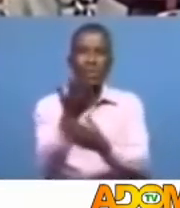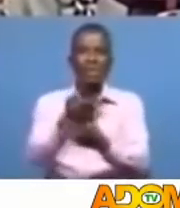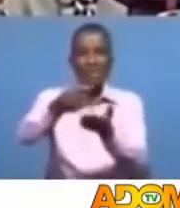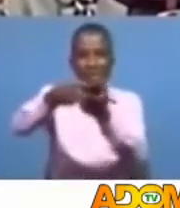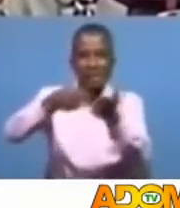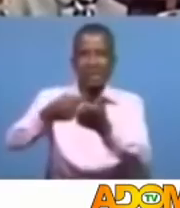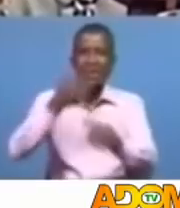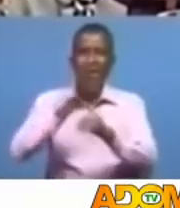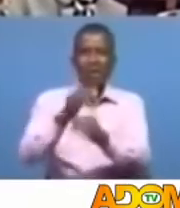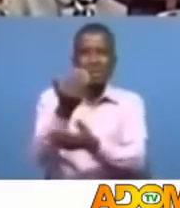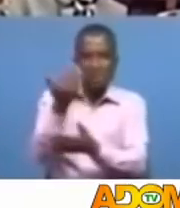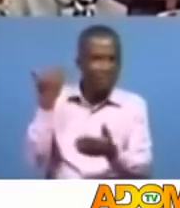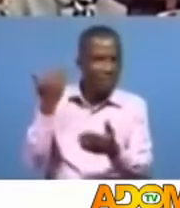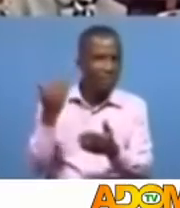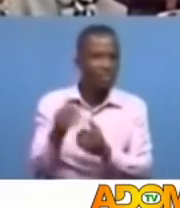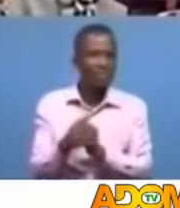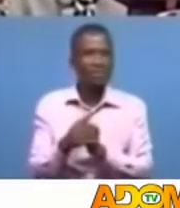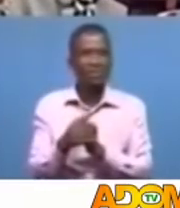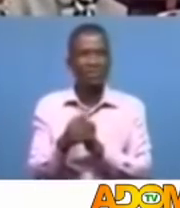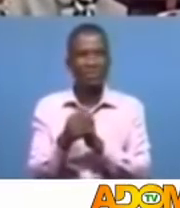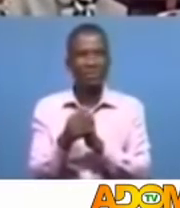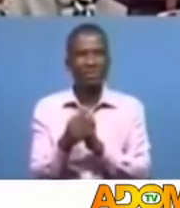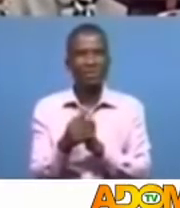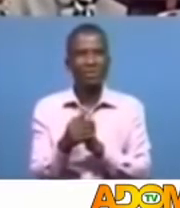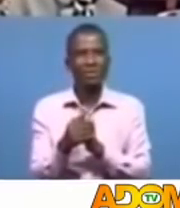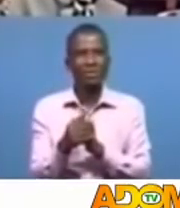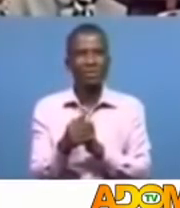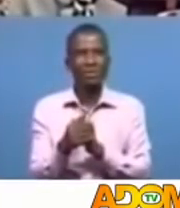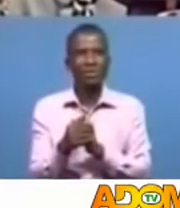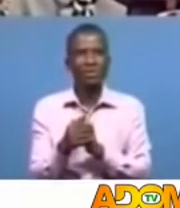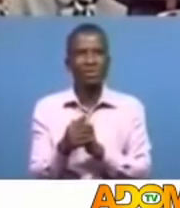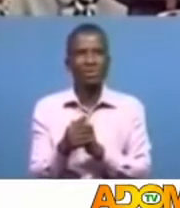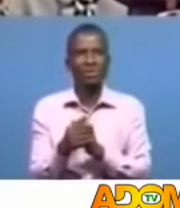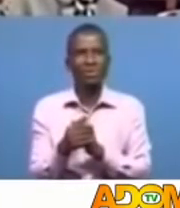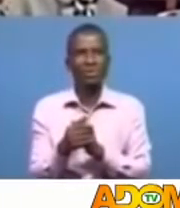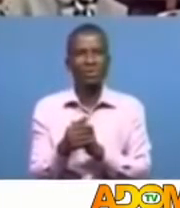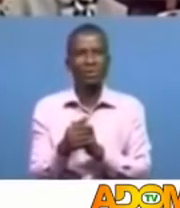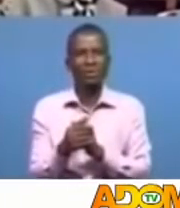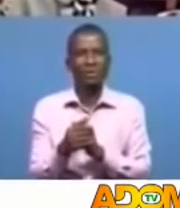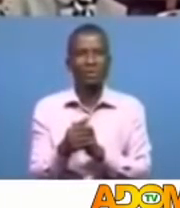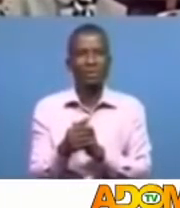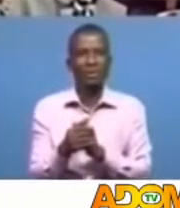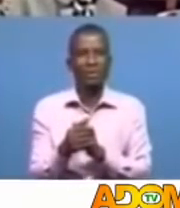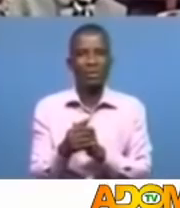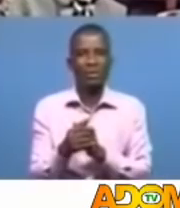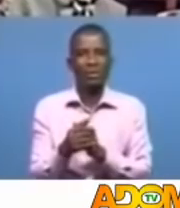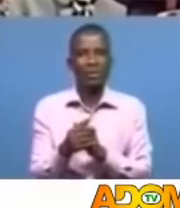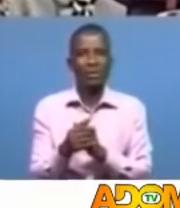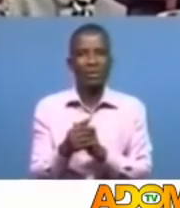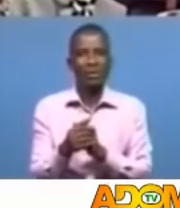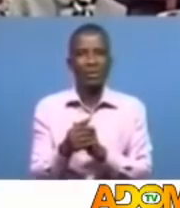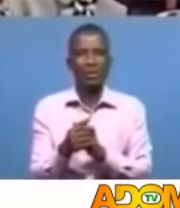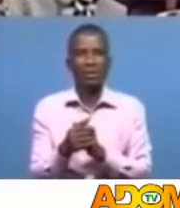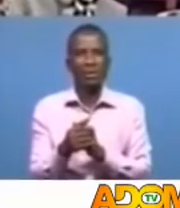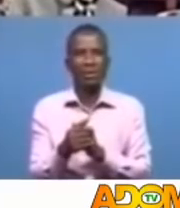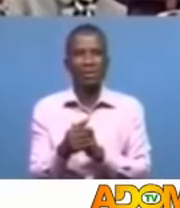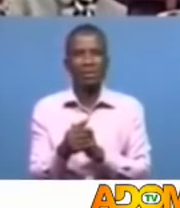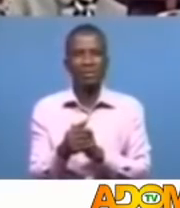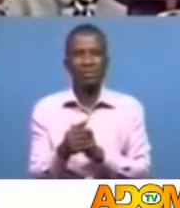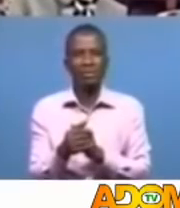conclude with prophetic words that were spoken centuries ago. For they sow the